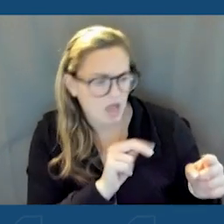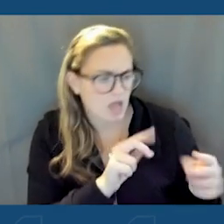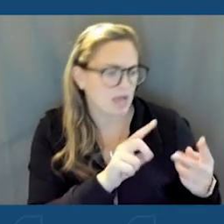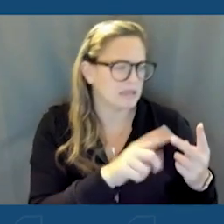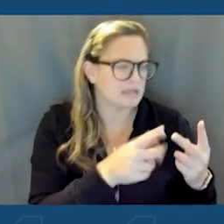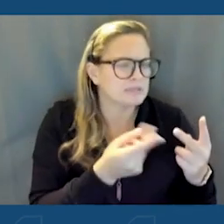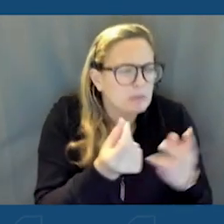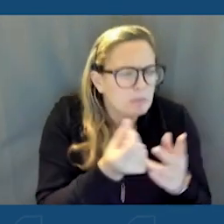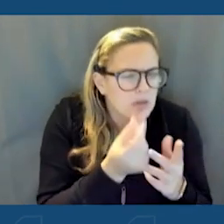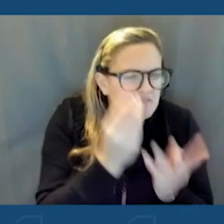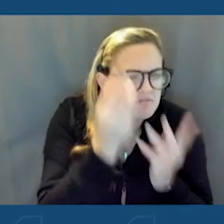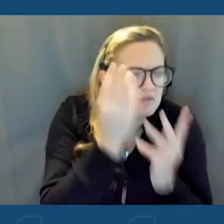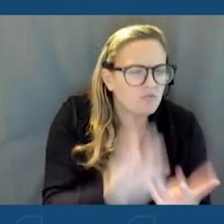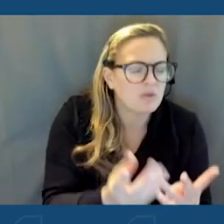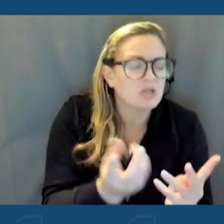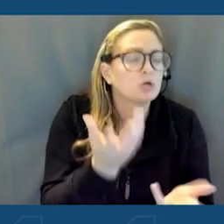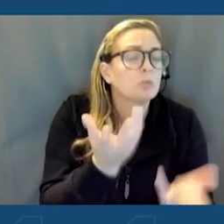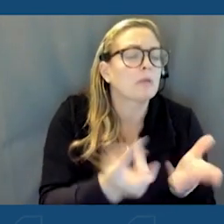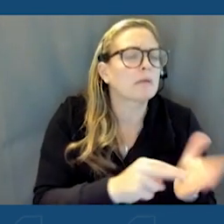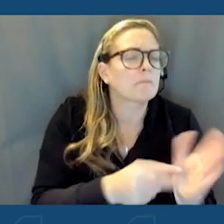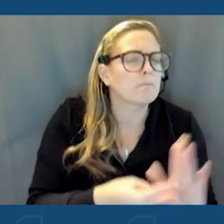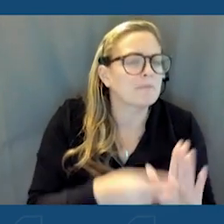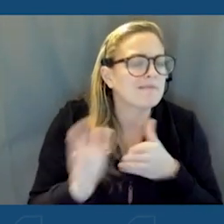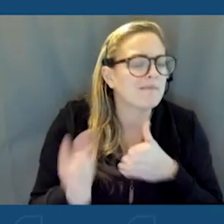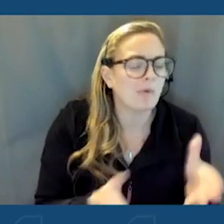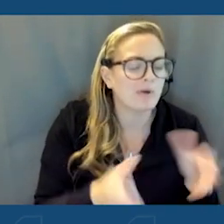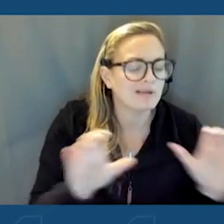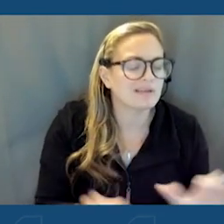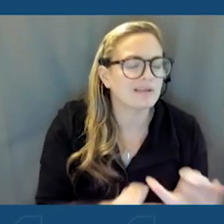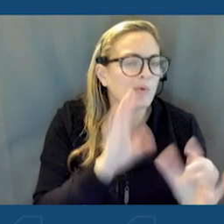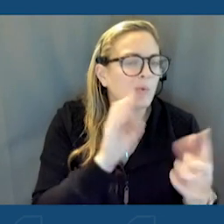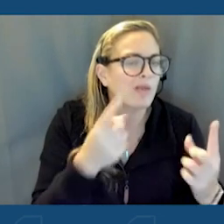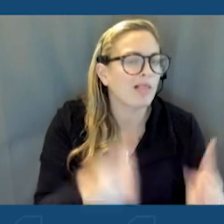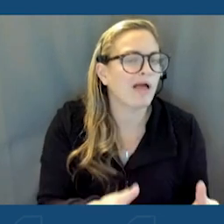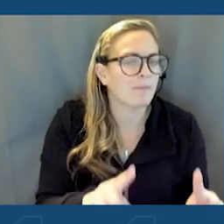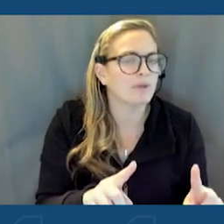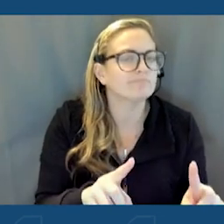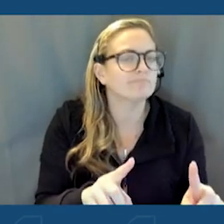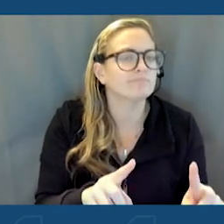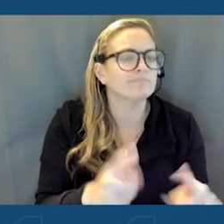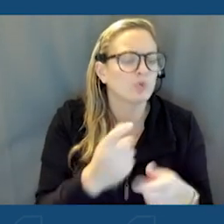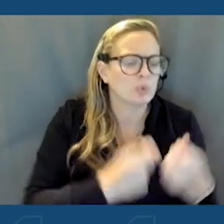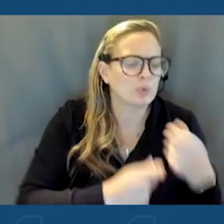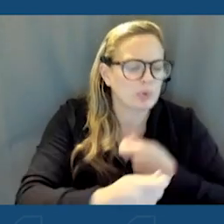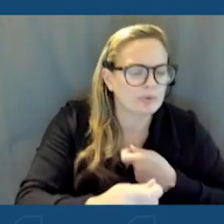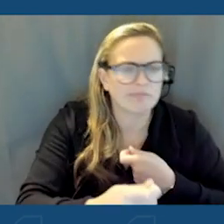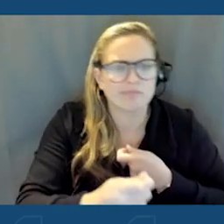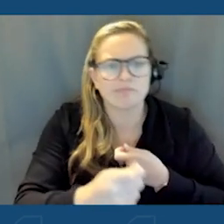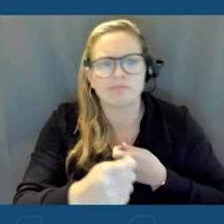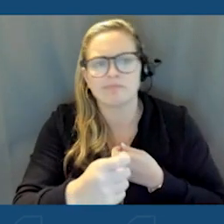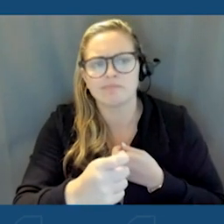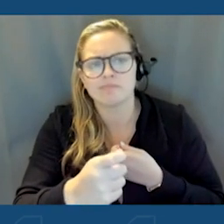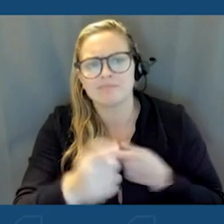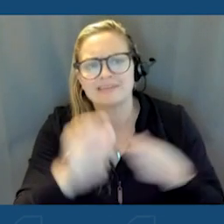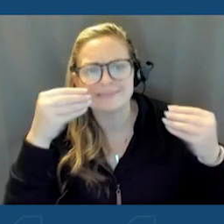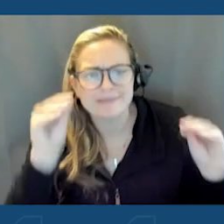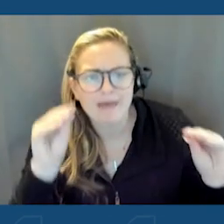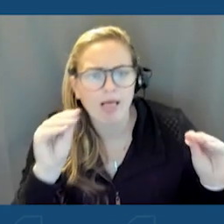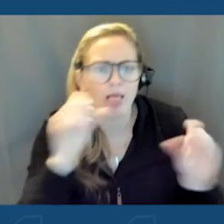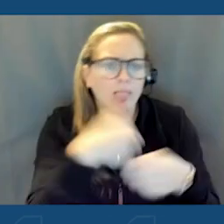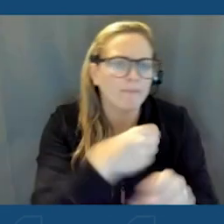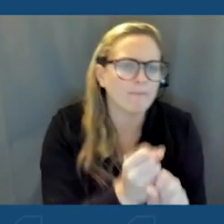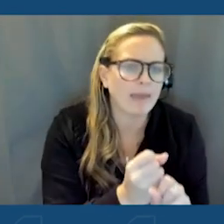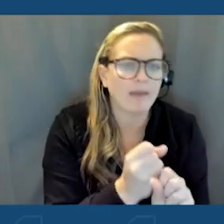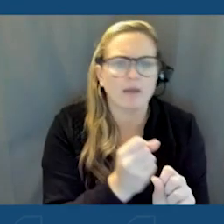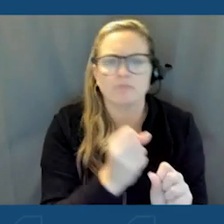may indicate that there's an organized activity to transact or transfer, sell, manufacture, make guns,